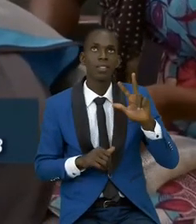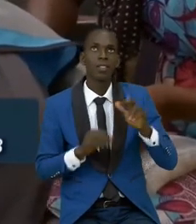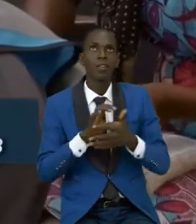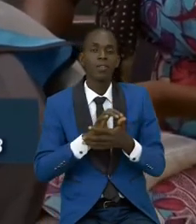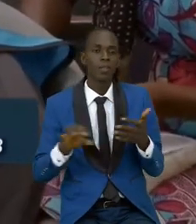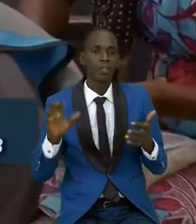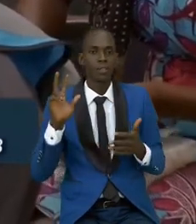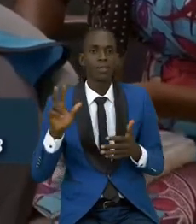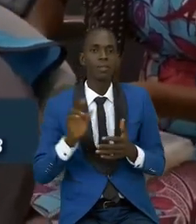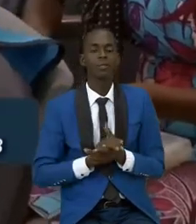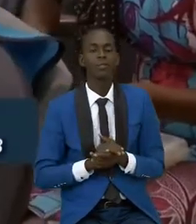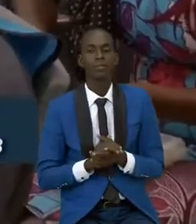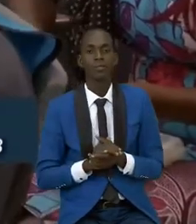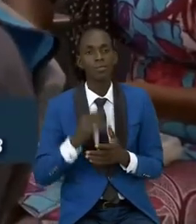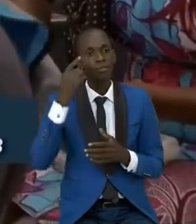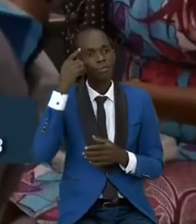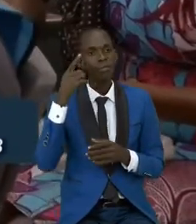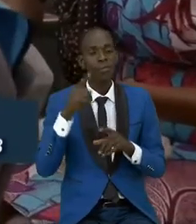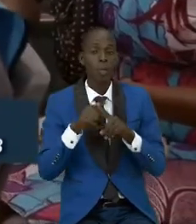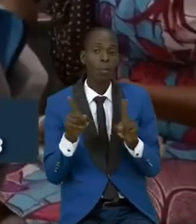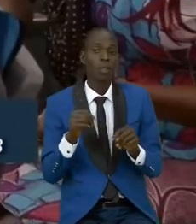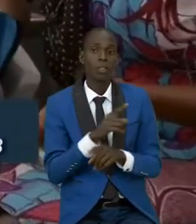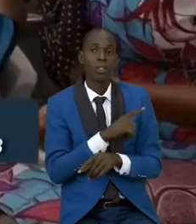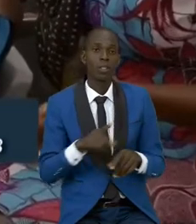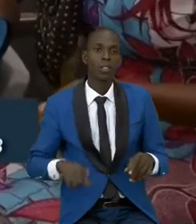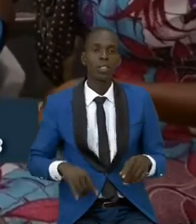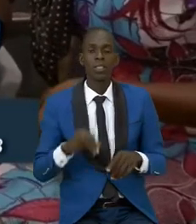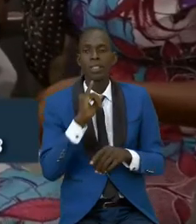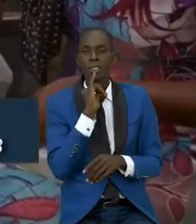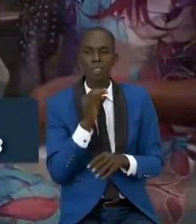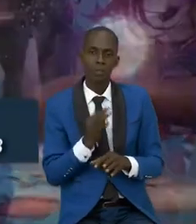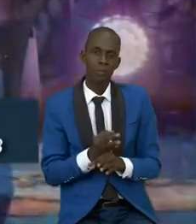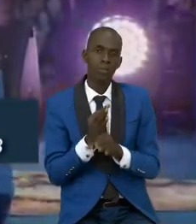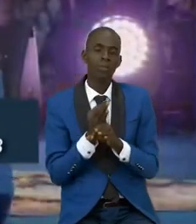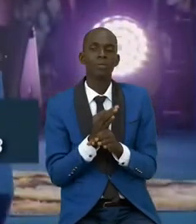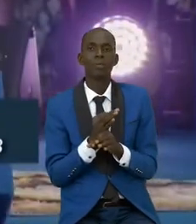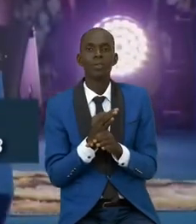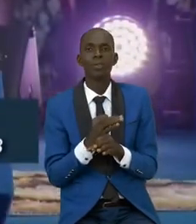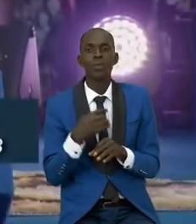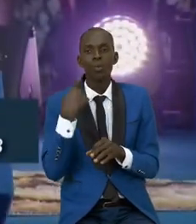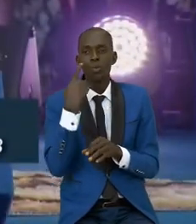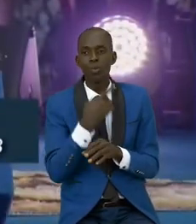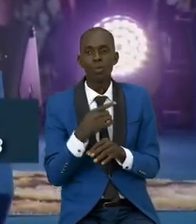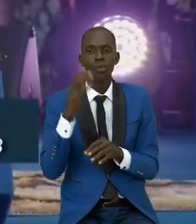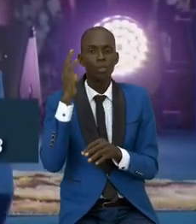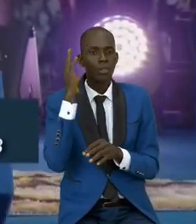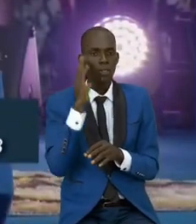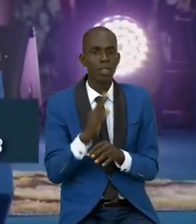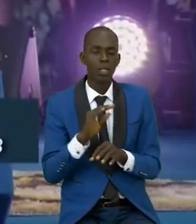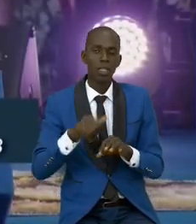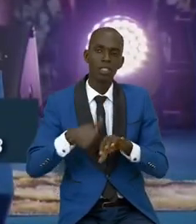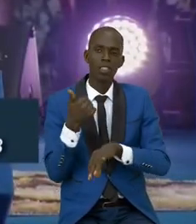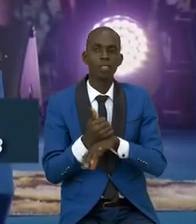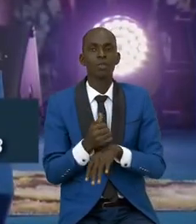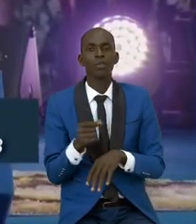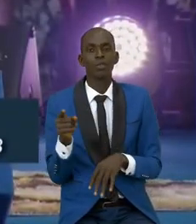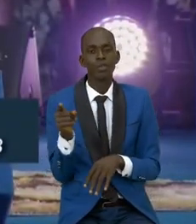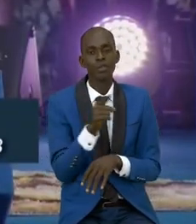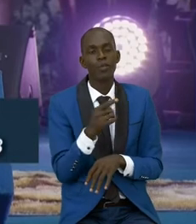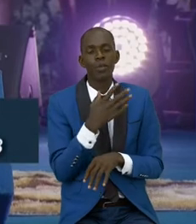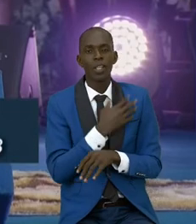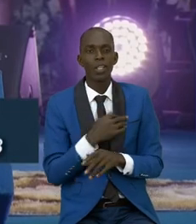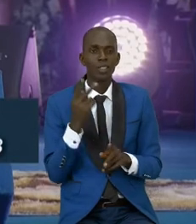3. But the Lord is faithful, who shall establish you and keep